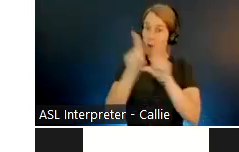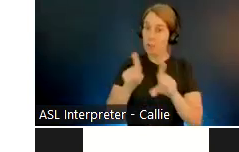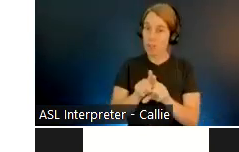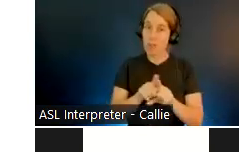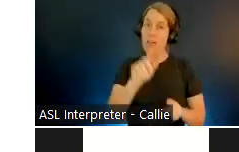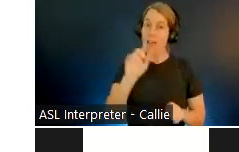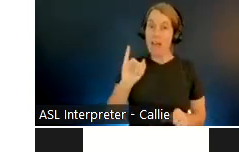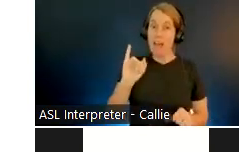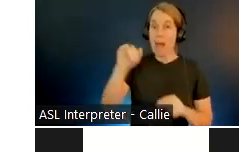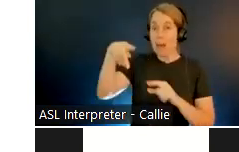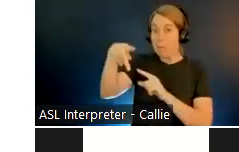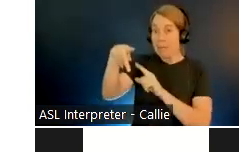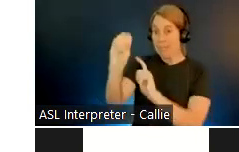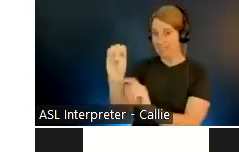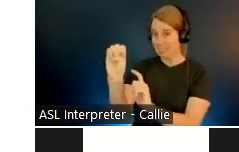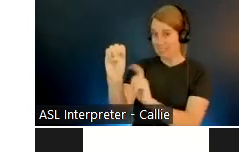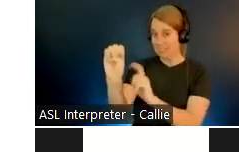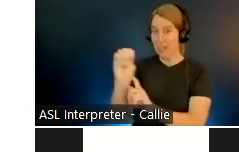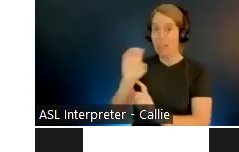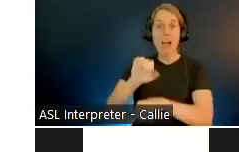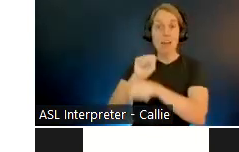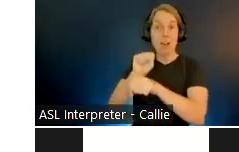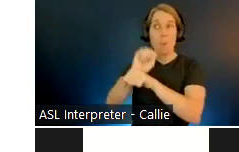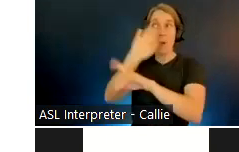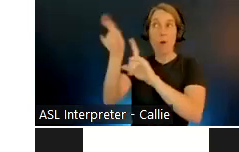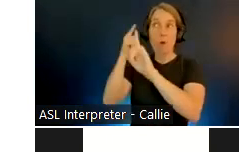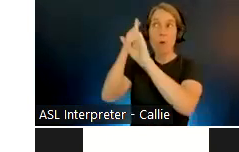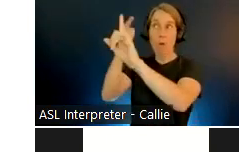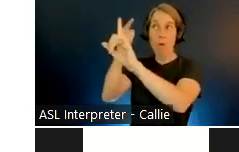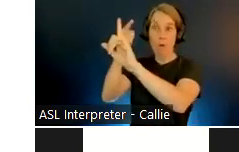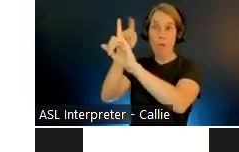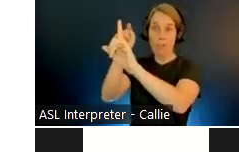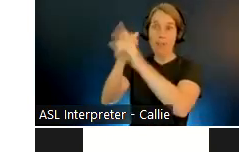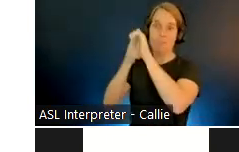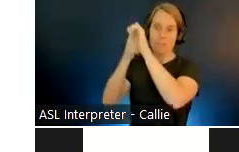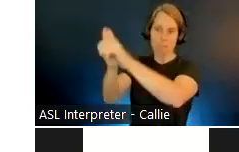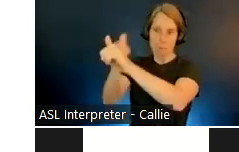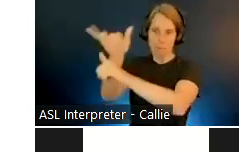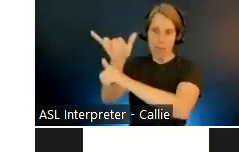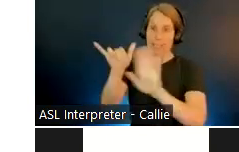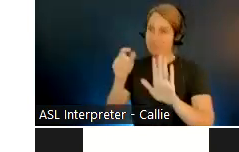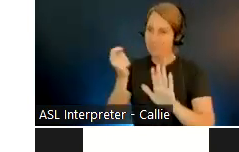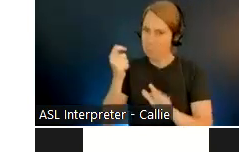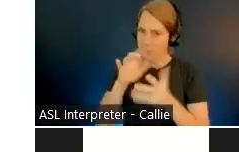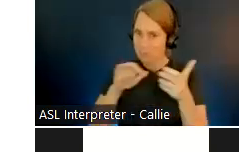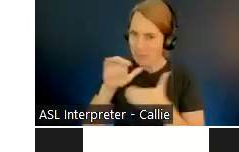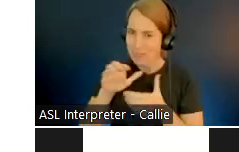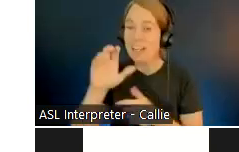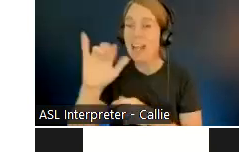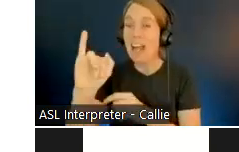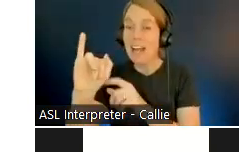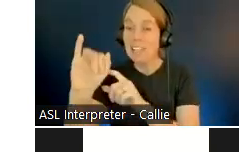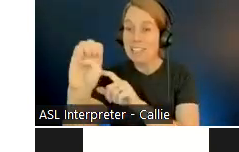one of those confusing terms. An IEP is what